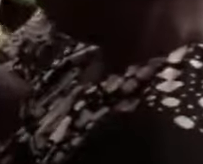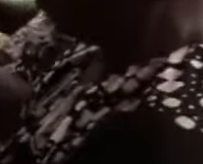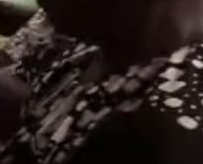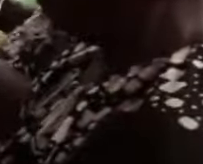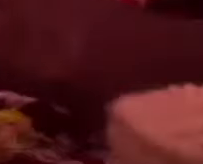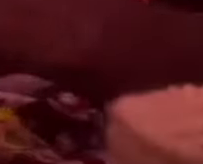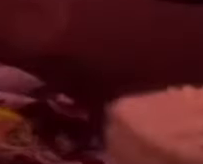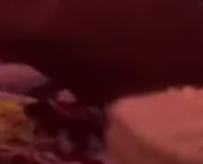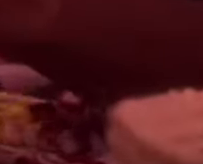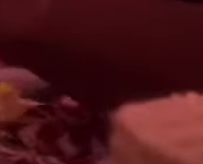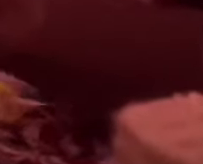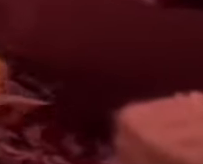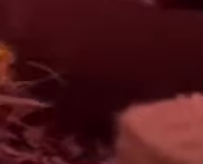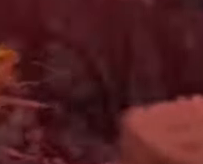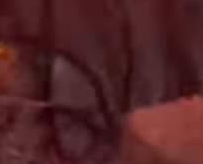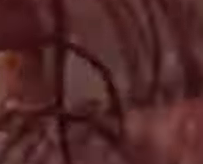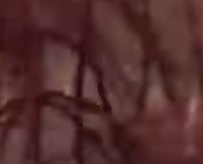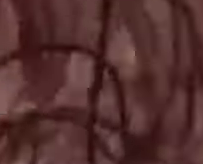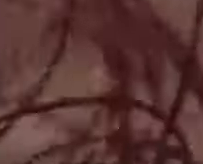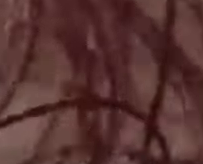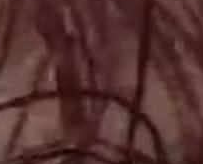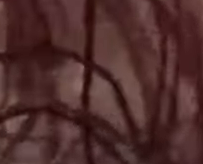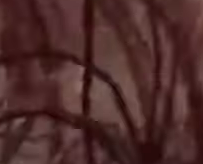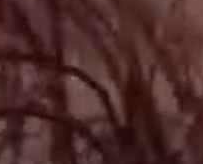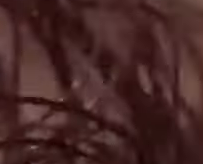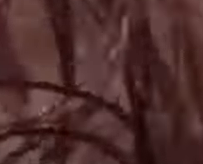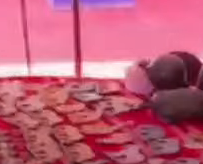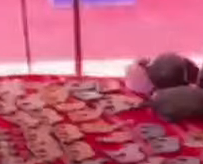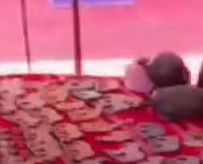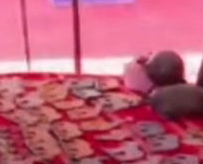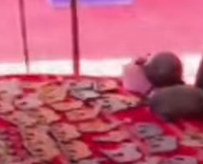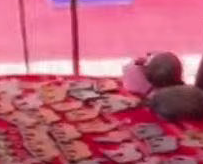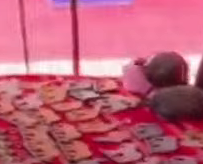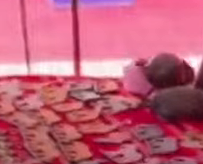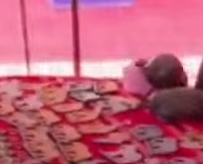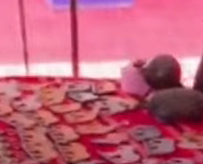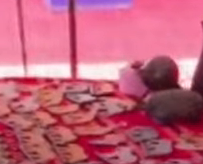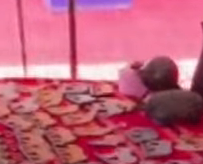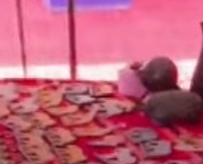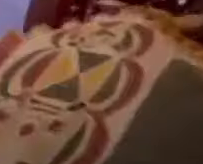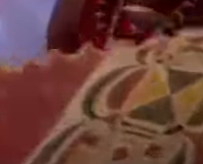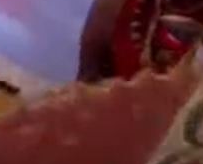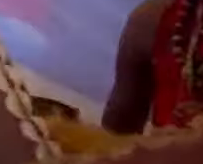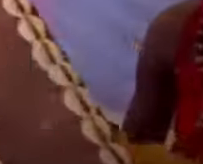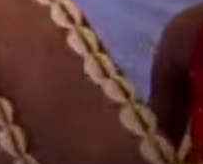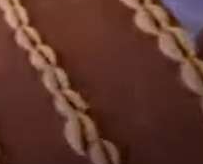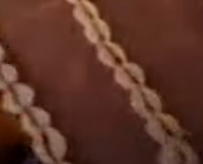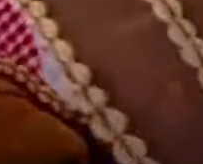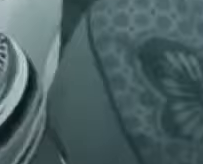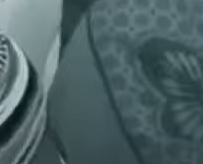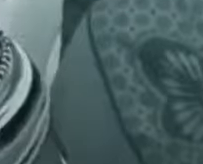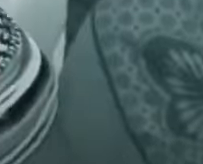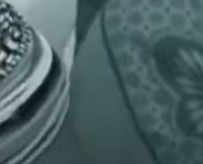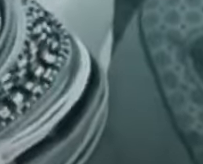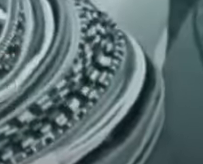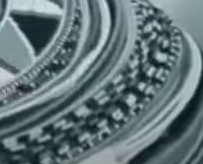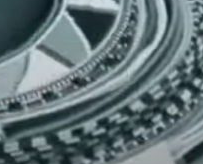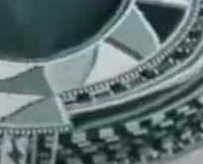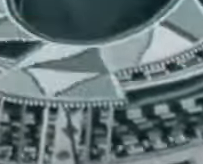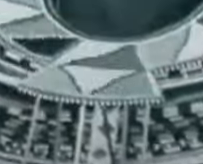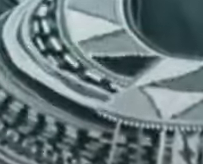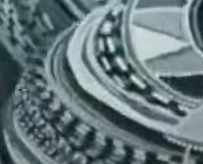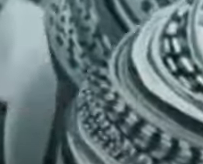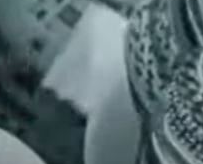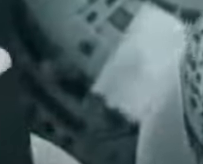Witness breathtaking art forms that have stood the test of time, from the intricate beadwork of the Maasai to the rhythmic beats of the Djembe.